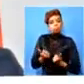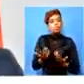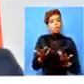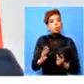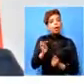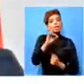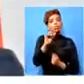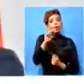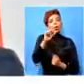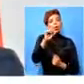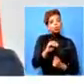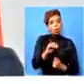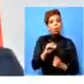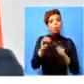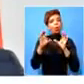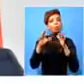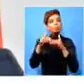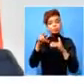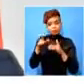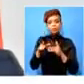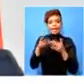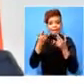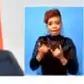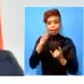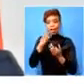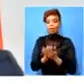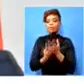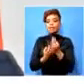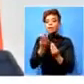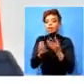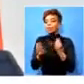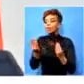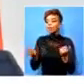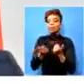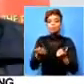into State Capture into prosecuting those who are implicated.